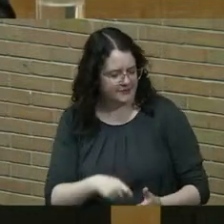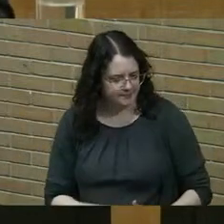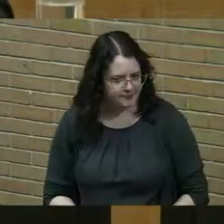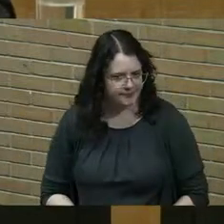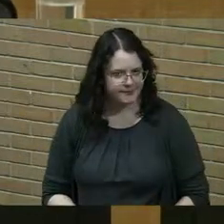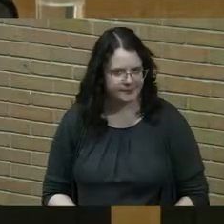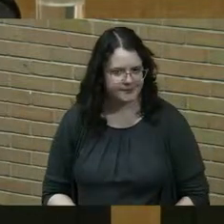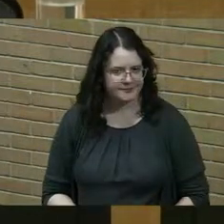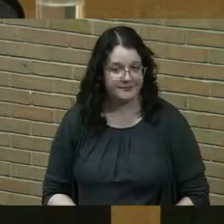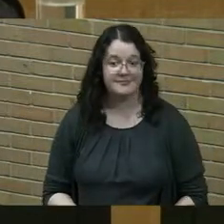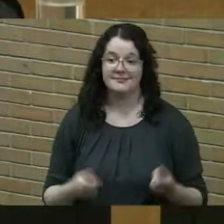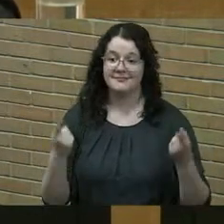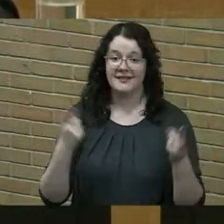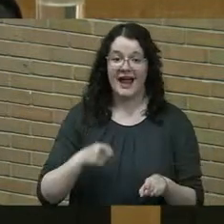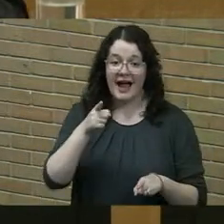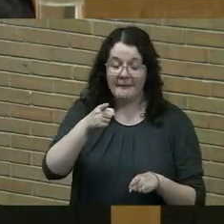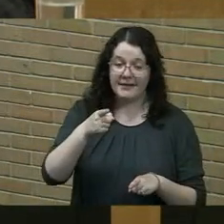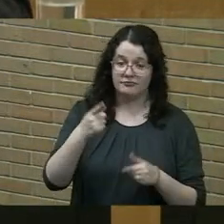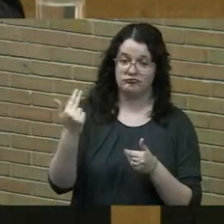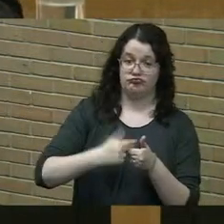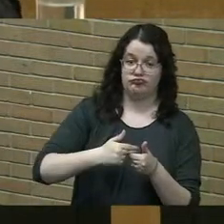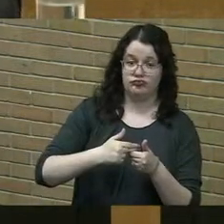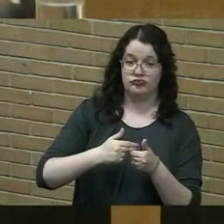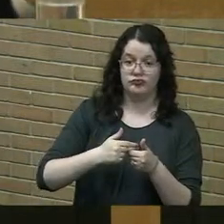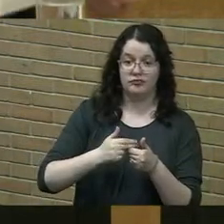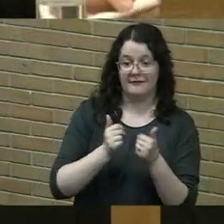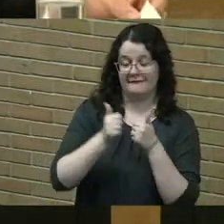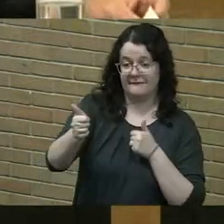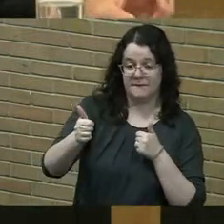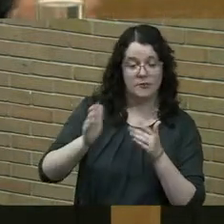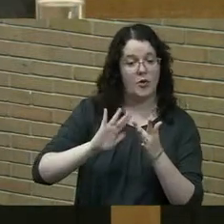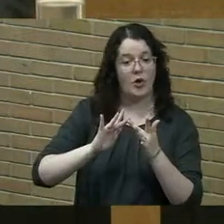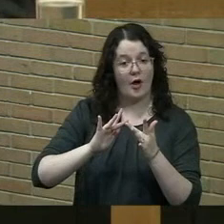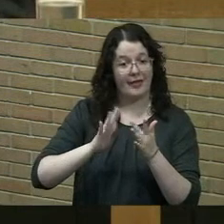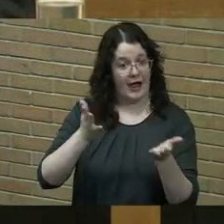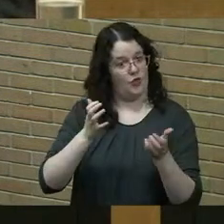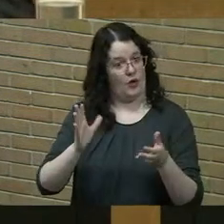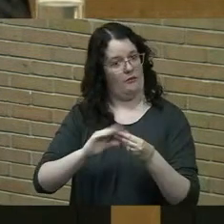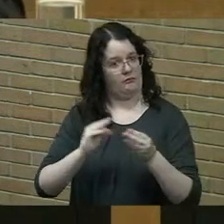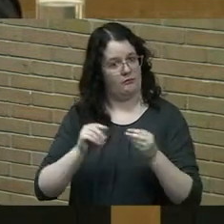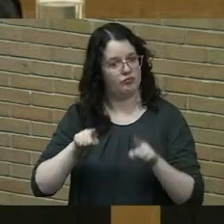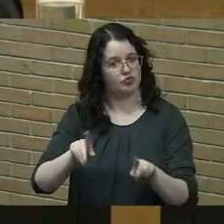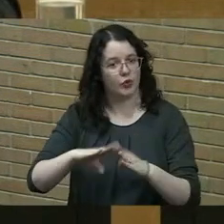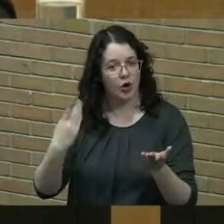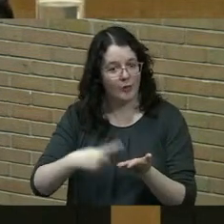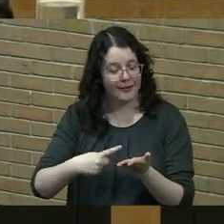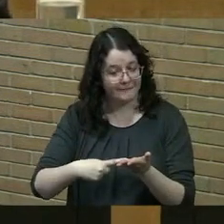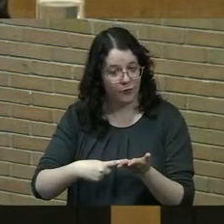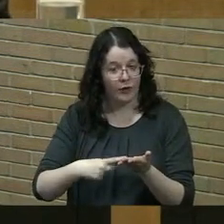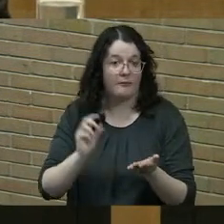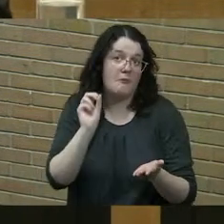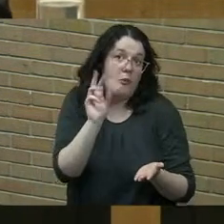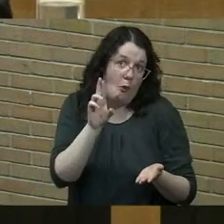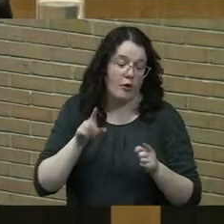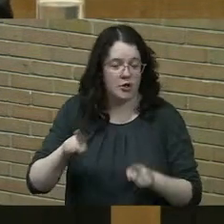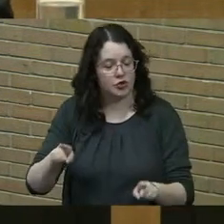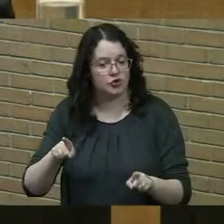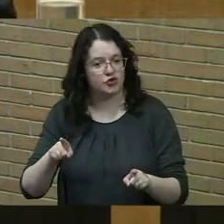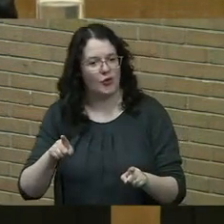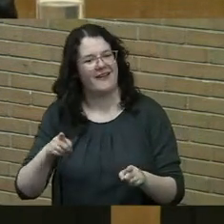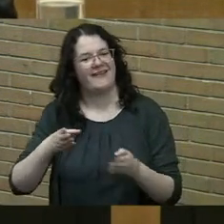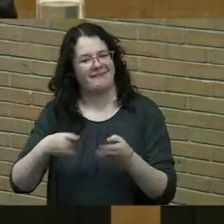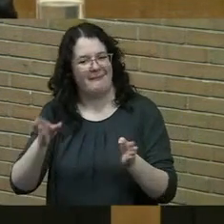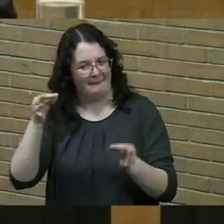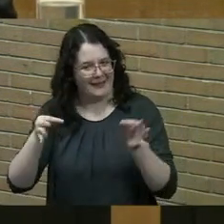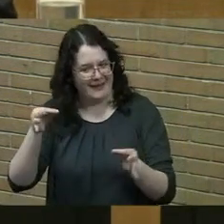If you're participating in the meeting remotely and would like to speak during the open forum, or for that matter, during the public hearing that'll be coming